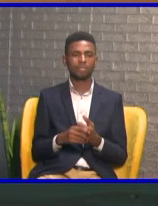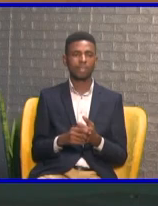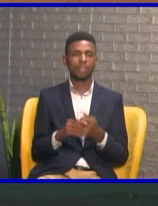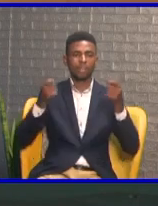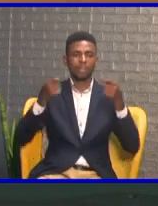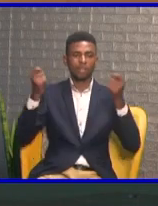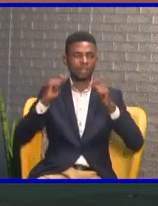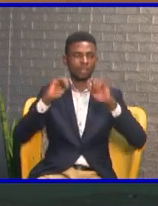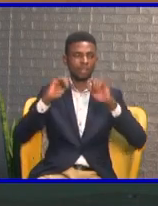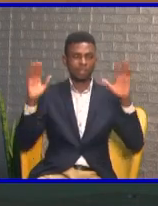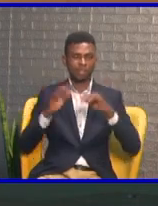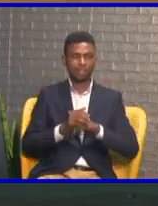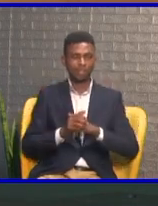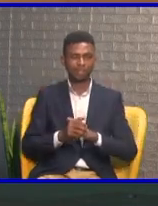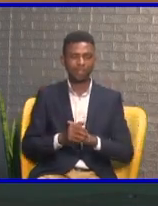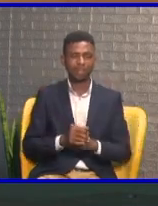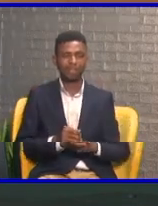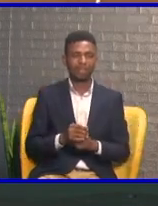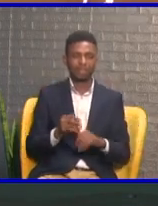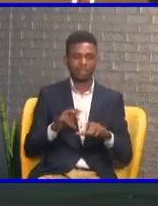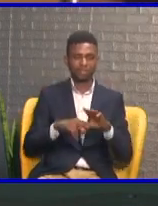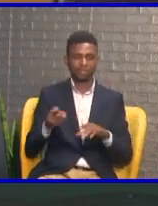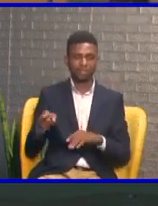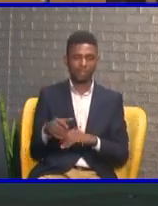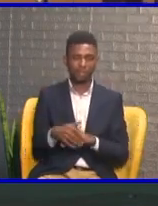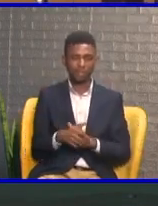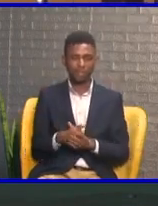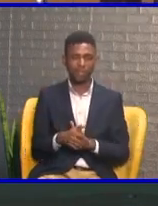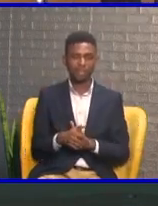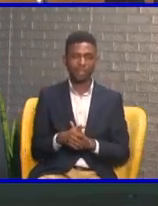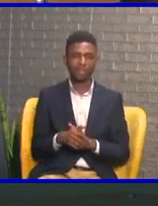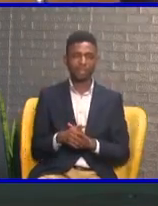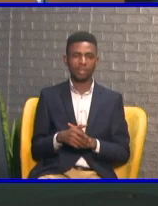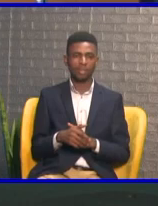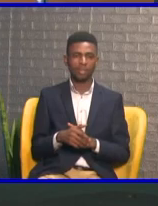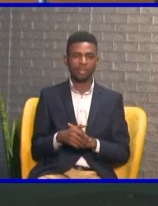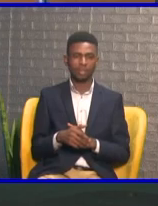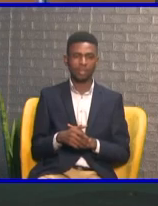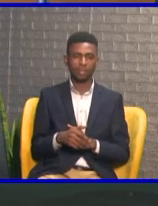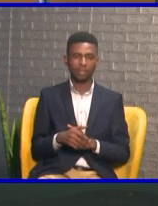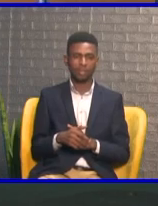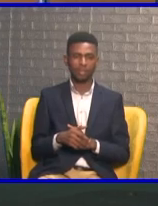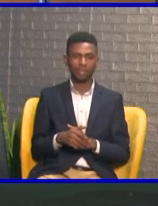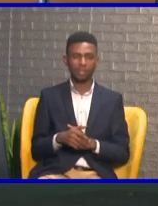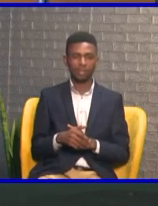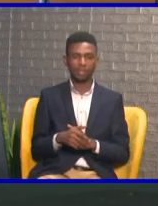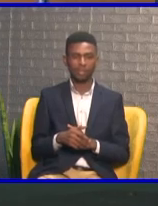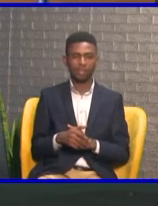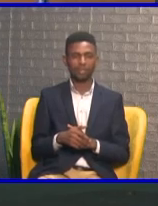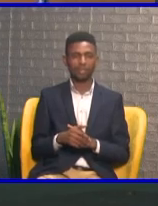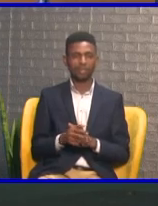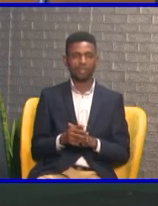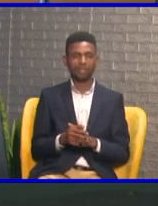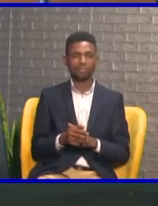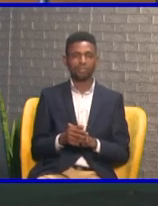Hallelujah. Just put a chair there. And then you can just stand beside the chair. Don't go. I need you. Amen. All